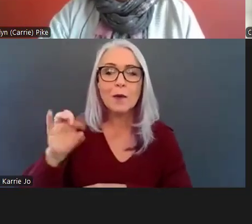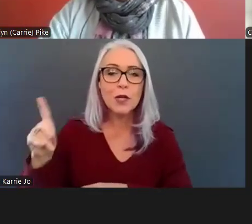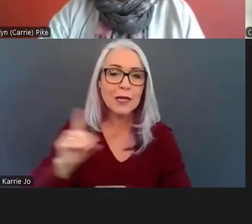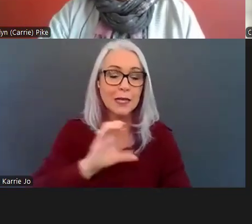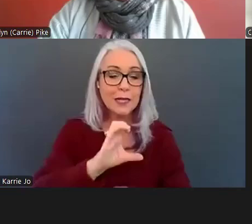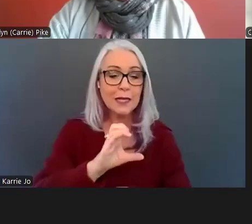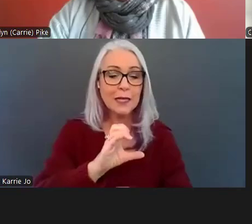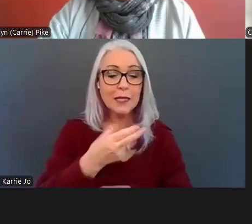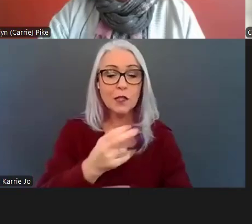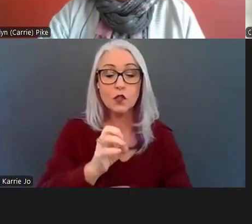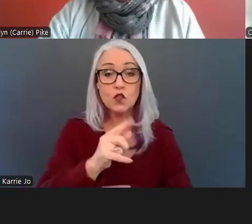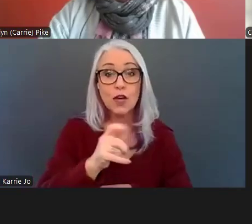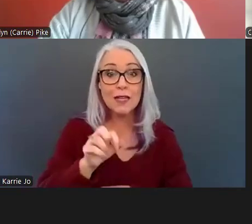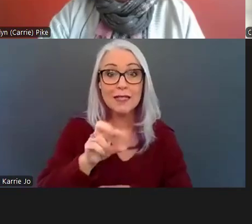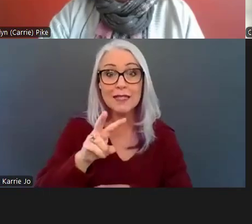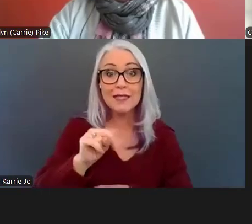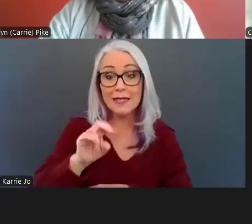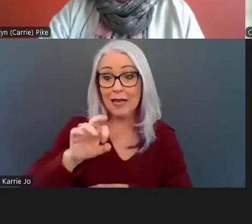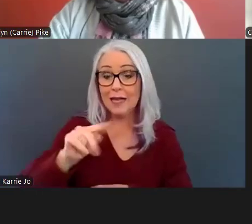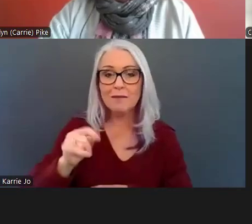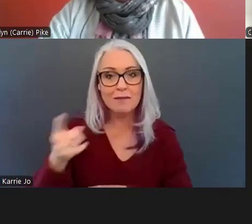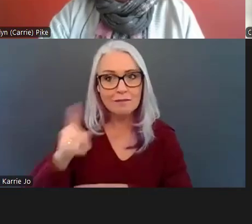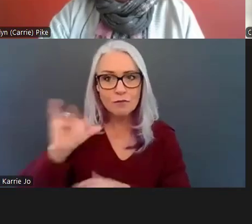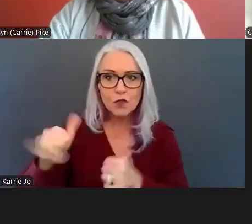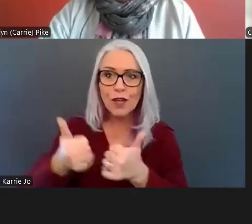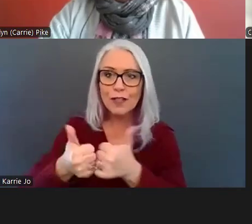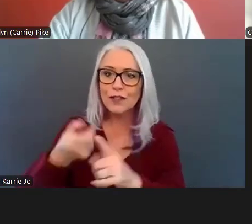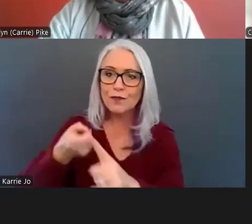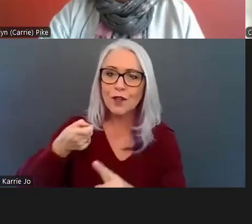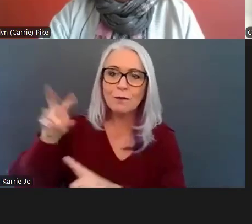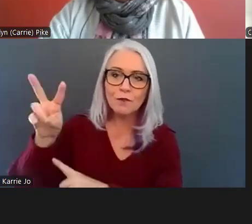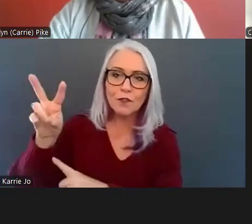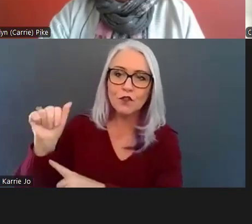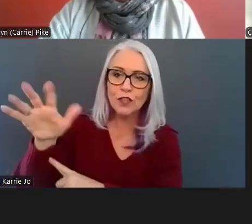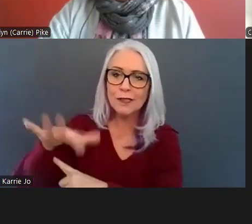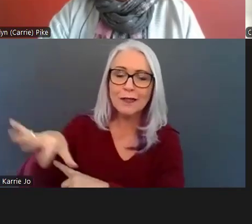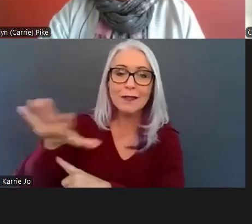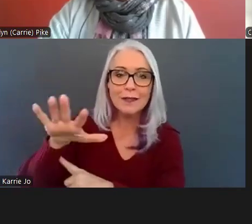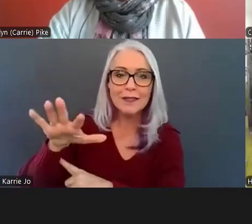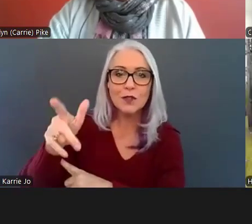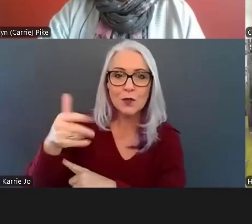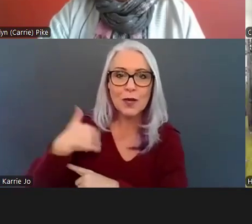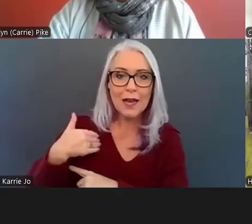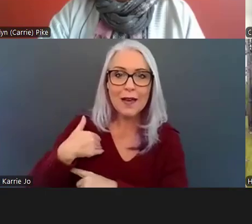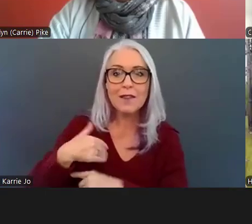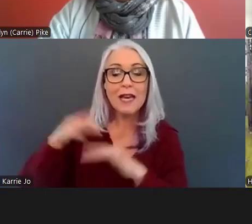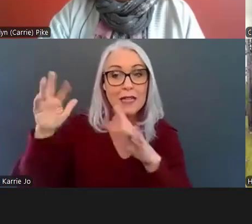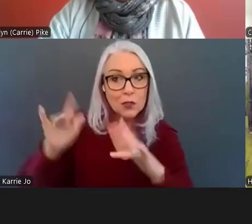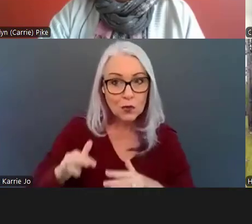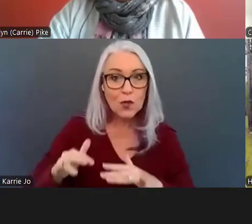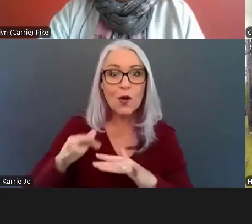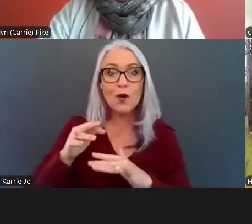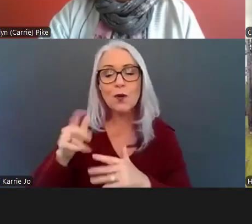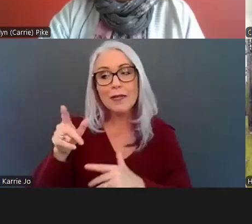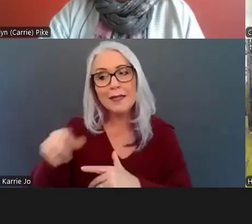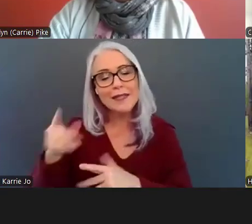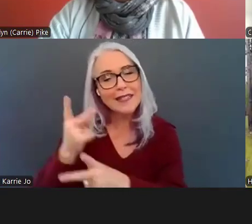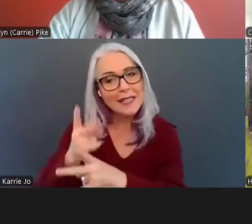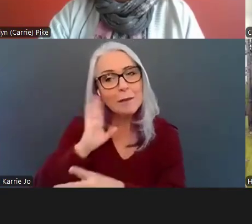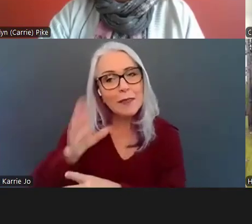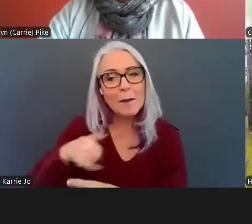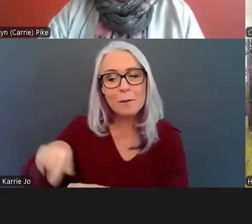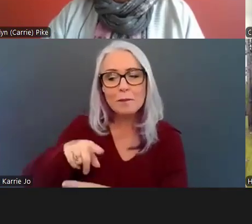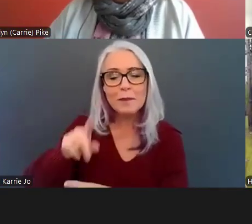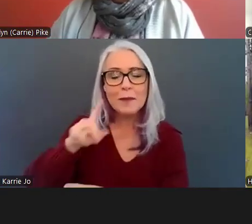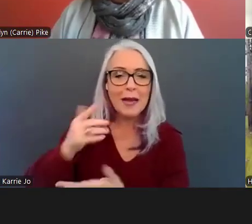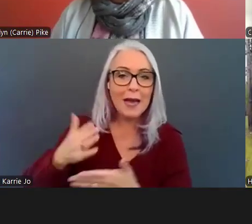are from Virginia. That's the challenge again, is some of the so having snowpack to keep them happy, at least in a cold year like this,